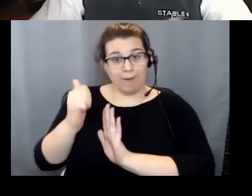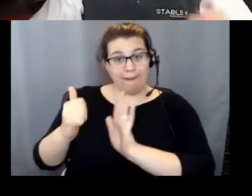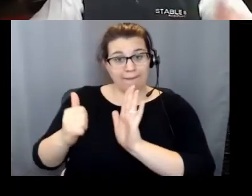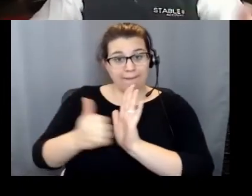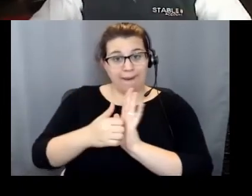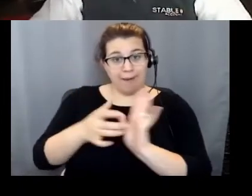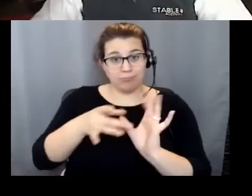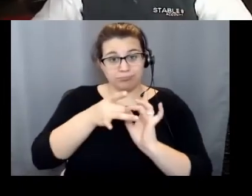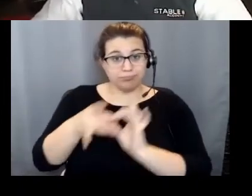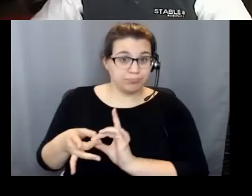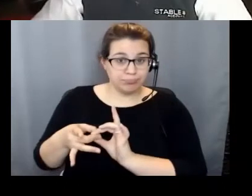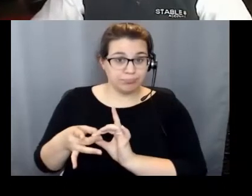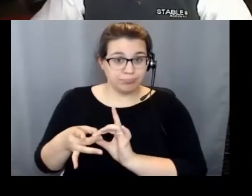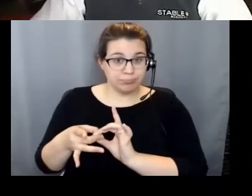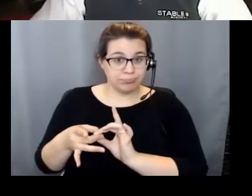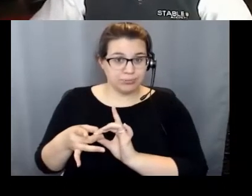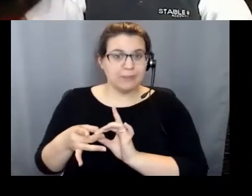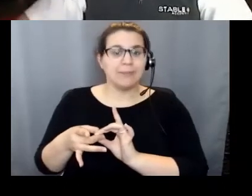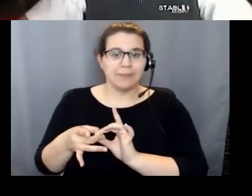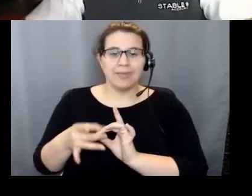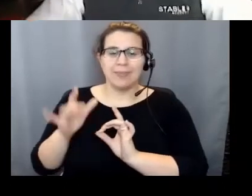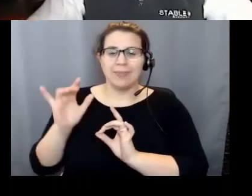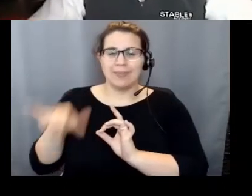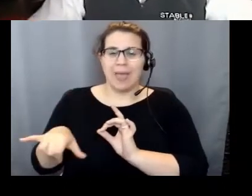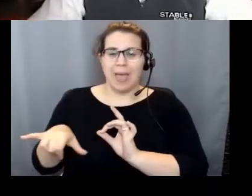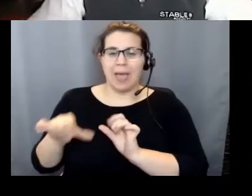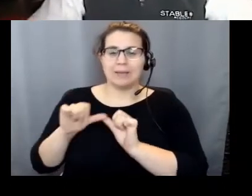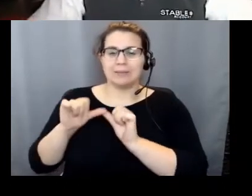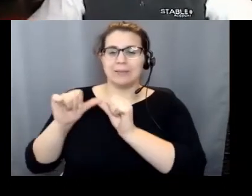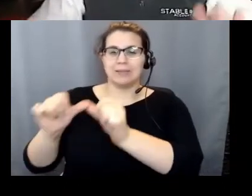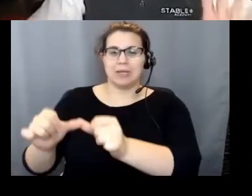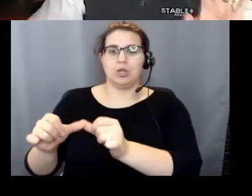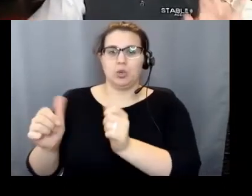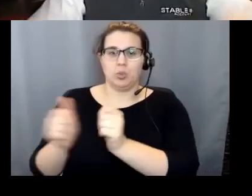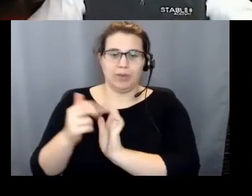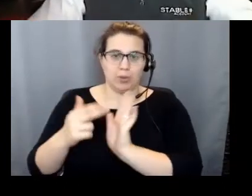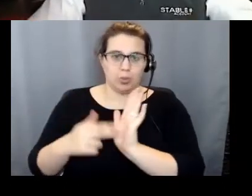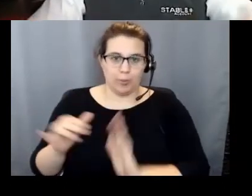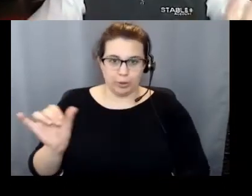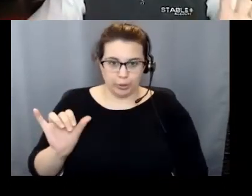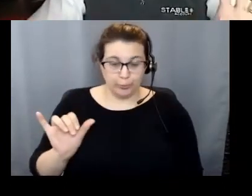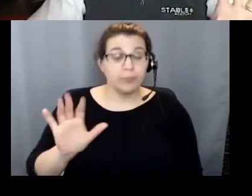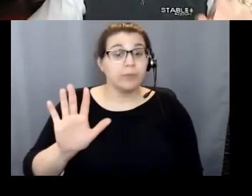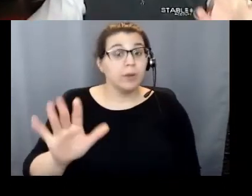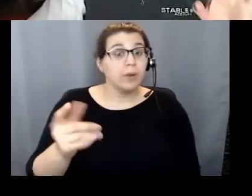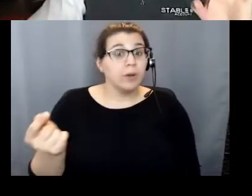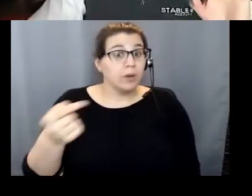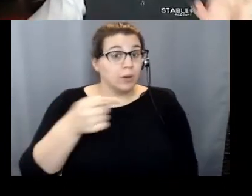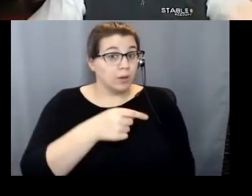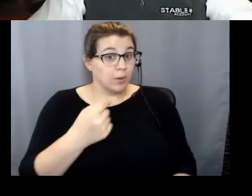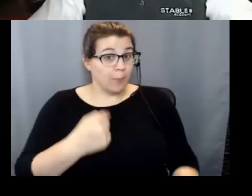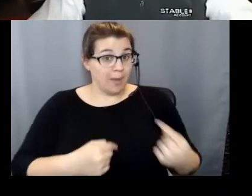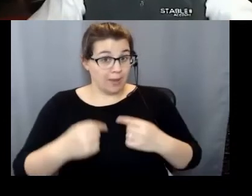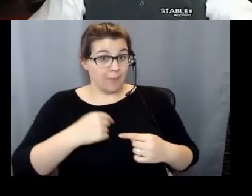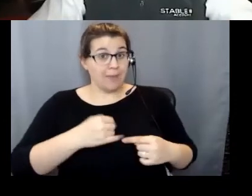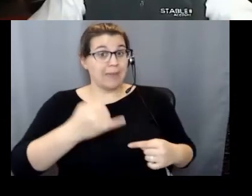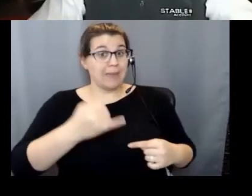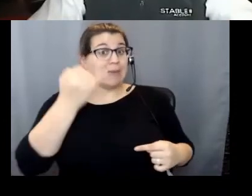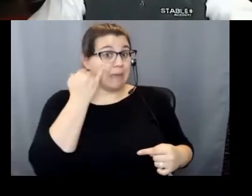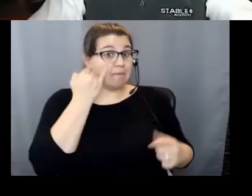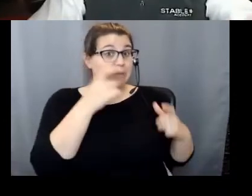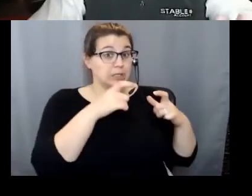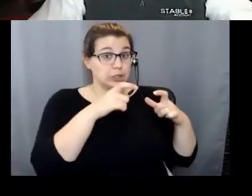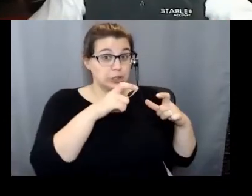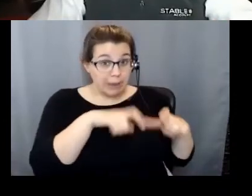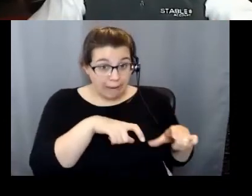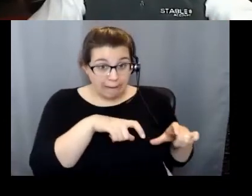that is a continued part of the enrollment flow. So previously, if you want to do a check, you would stop at the point